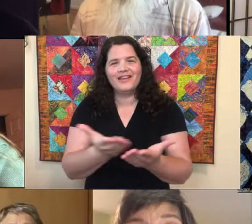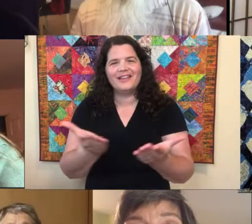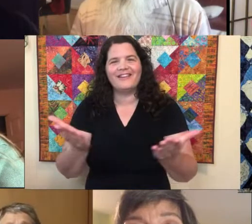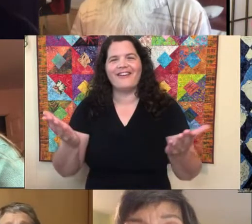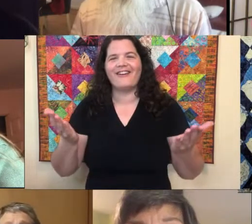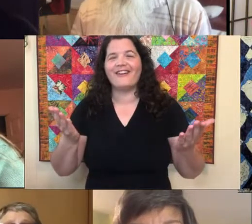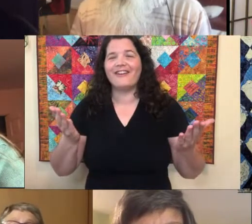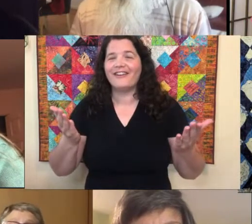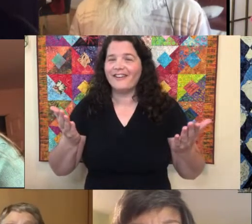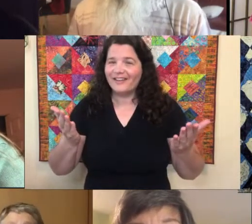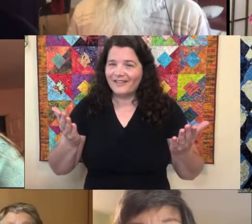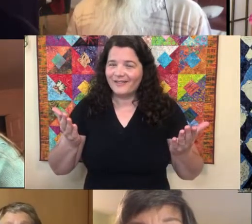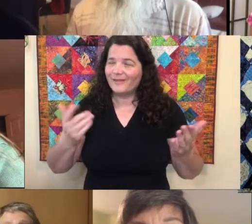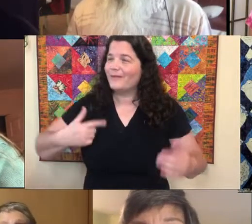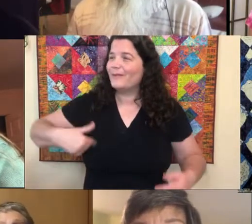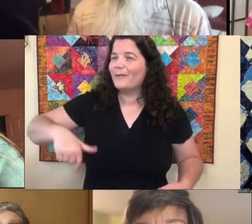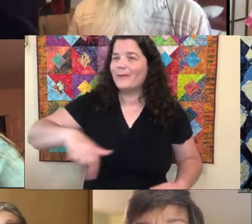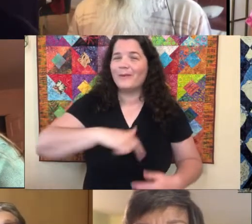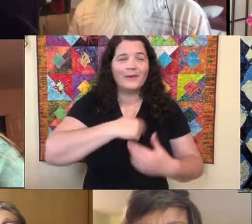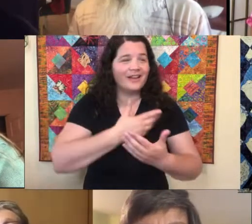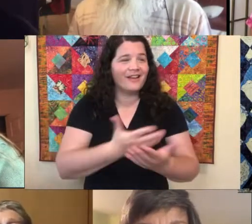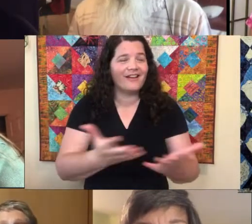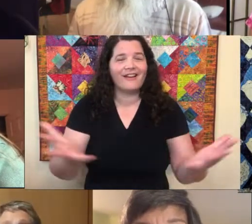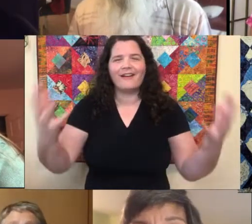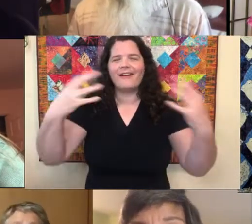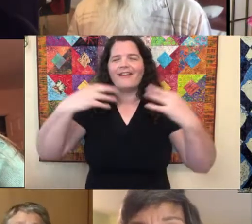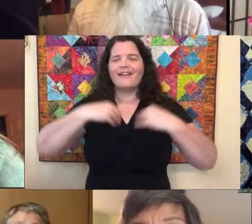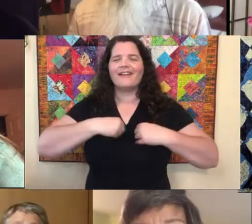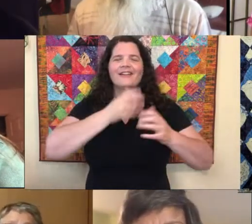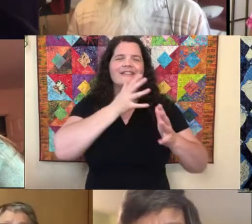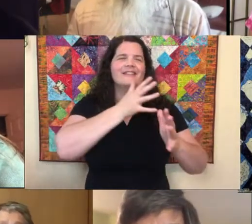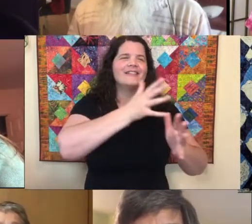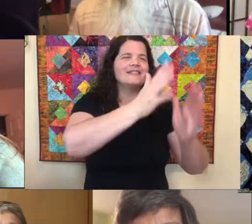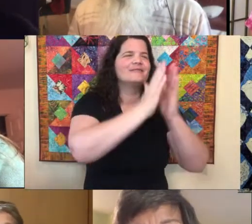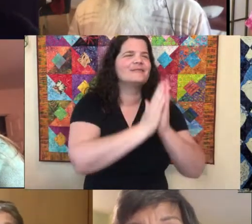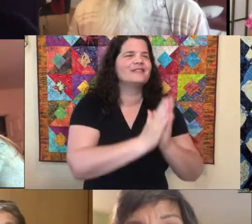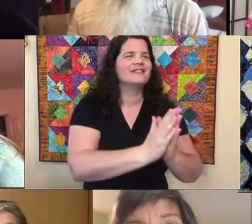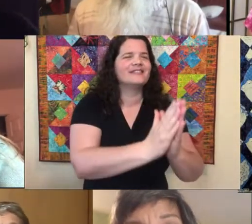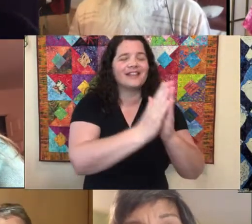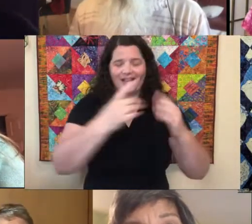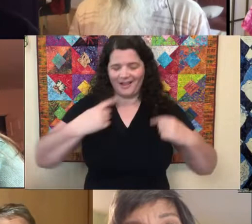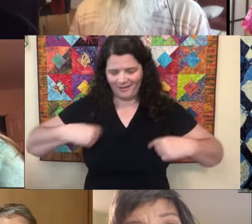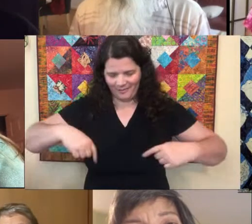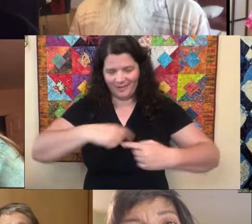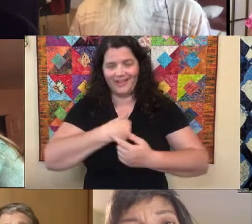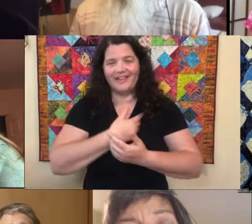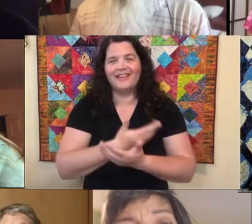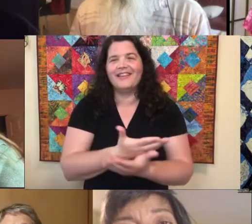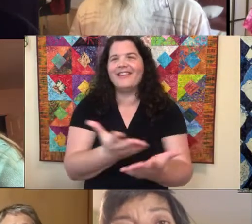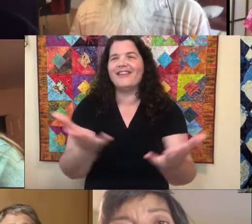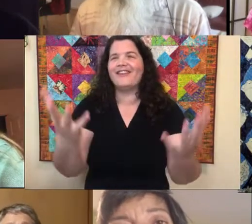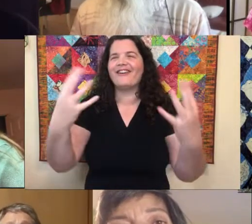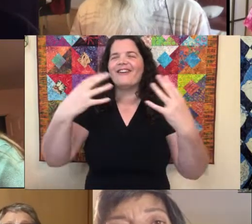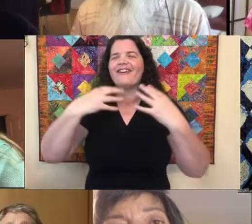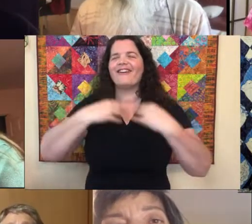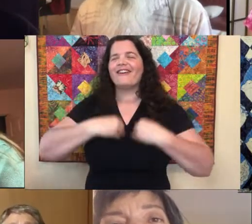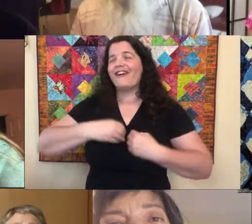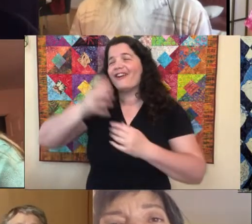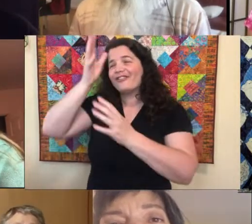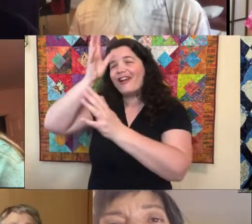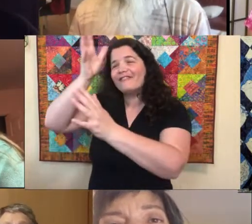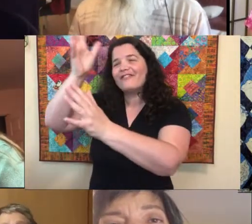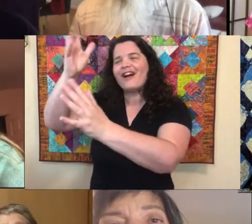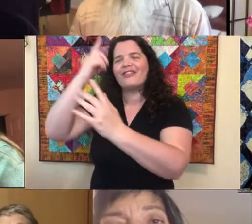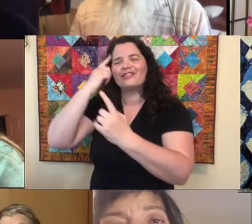we are. We are our grandmother's prayers, and we are